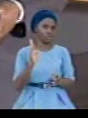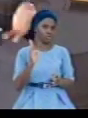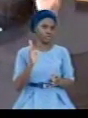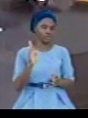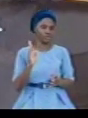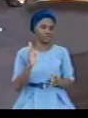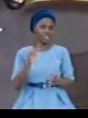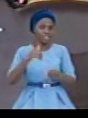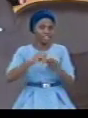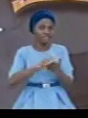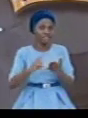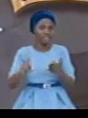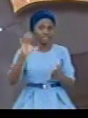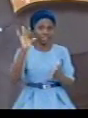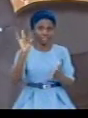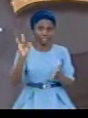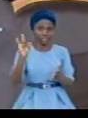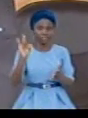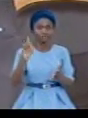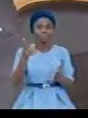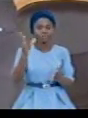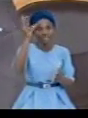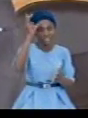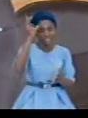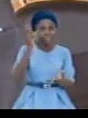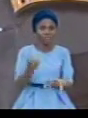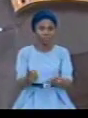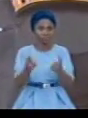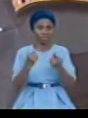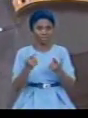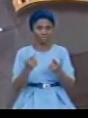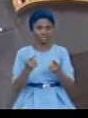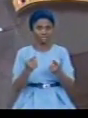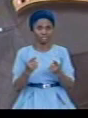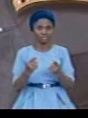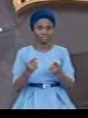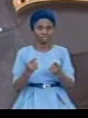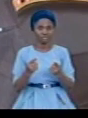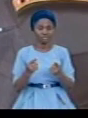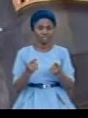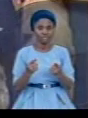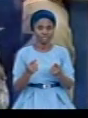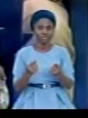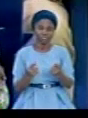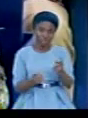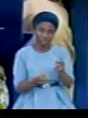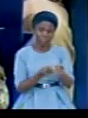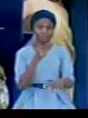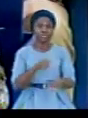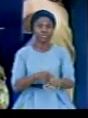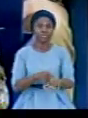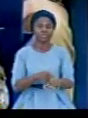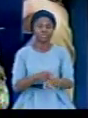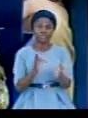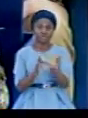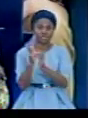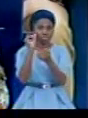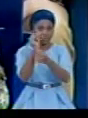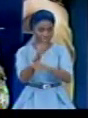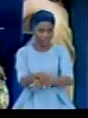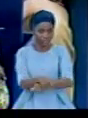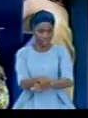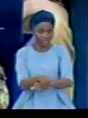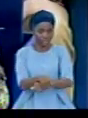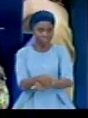verse 8, the devil came the first round. Jesus overcame. I